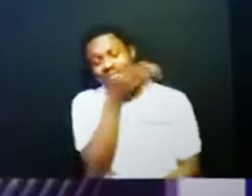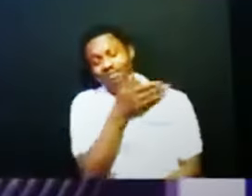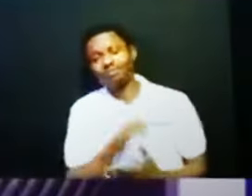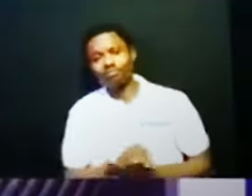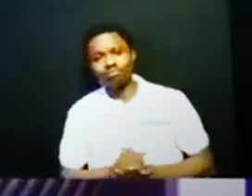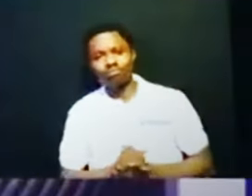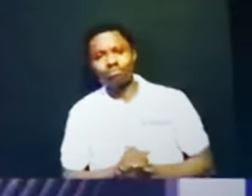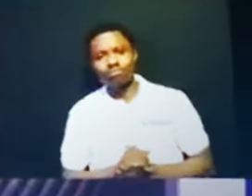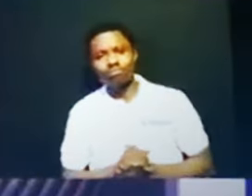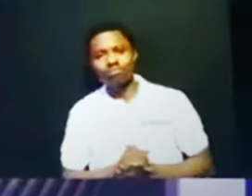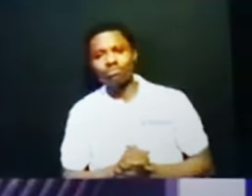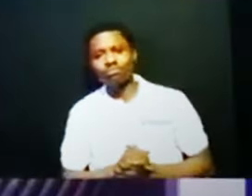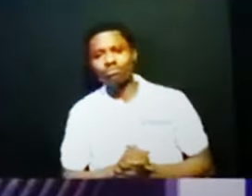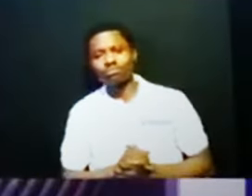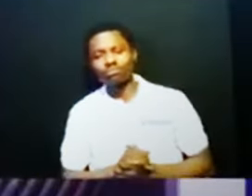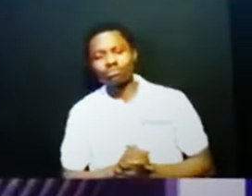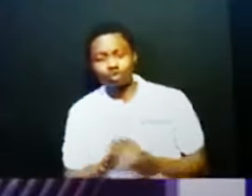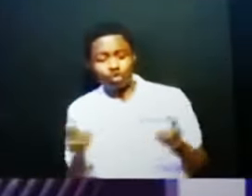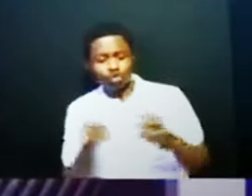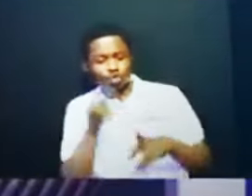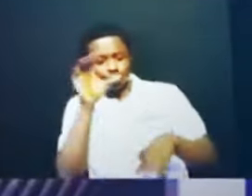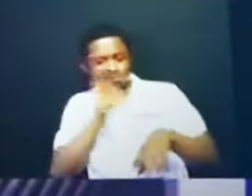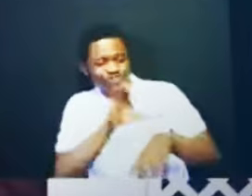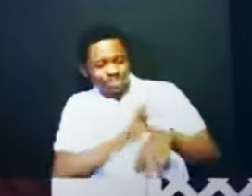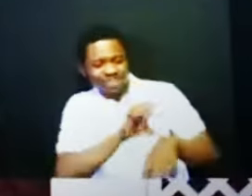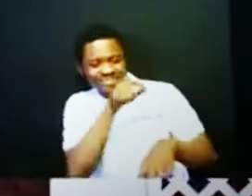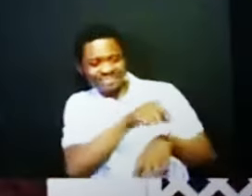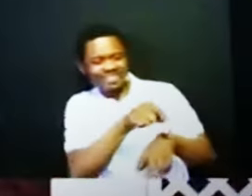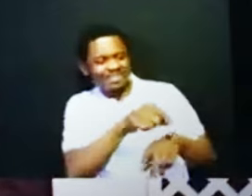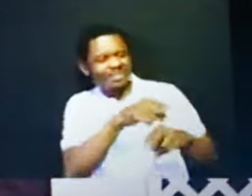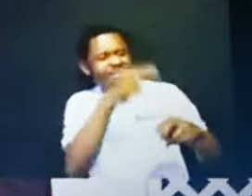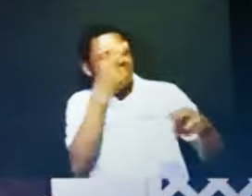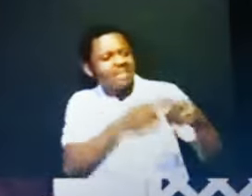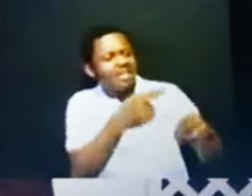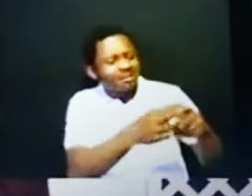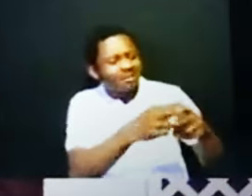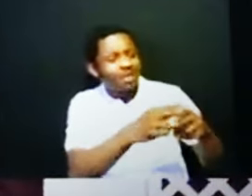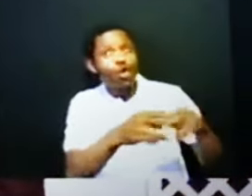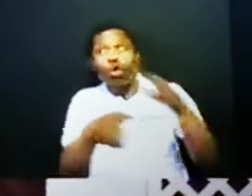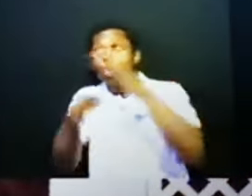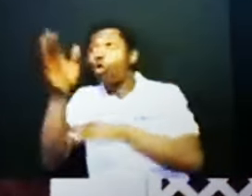the church is described as a household of God.